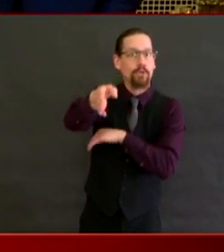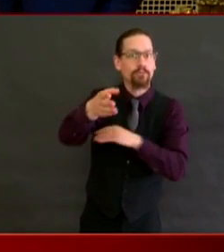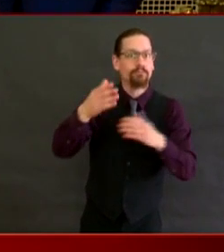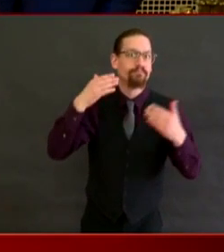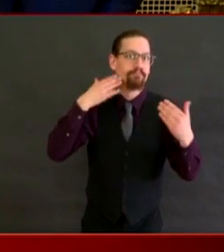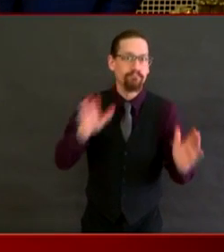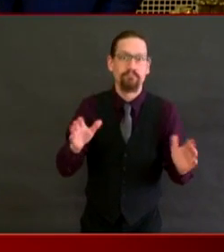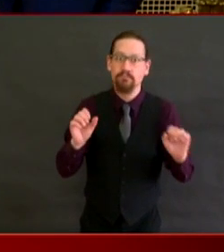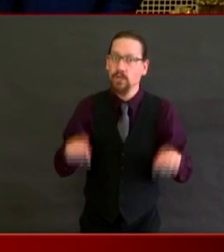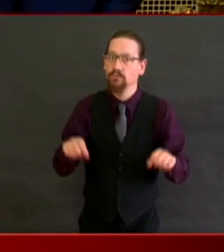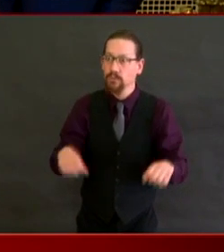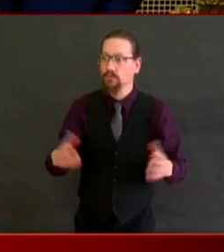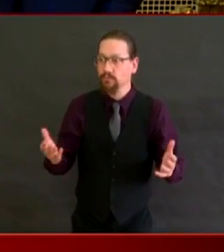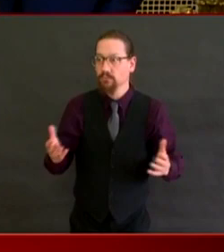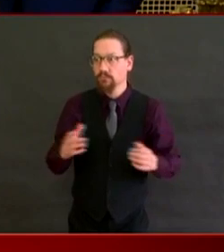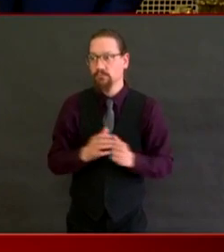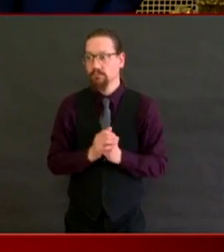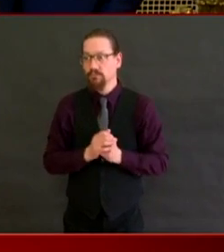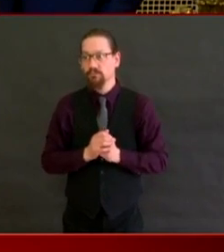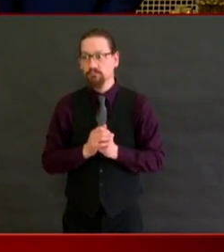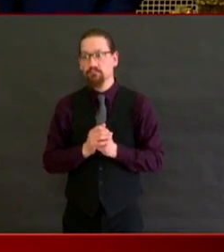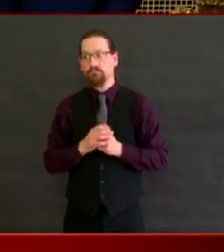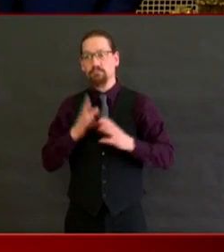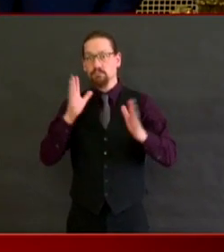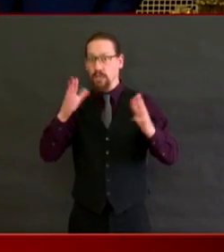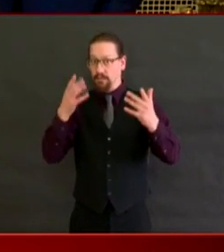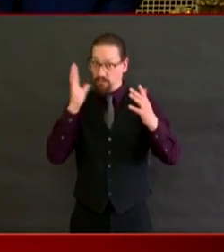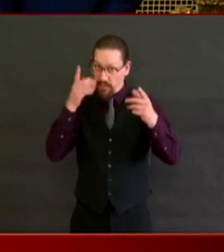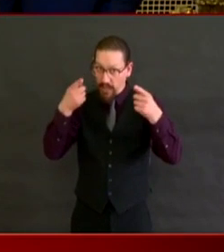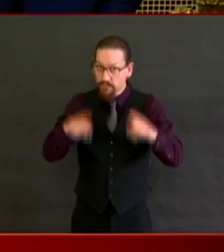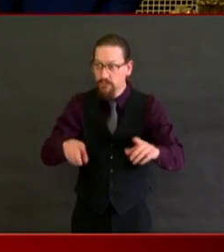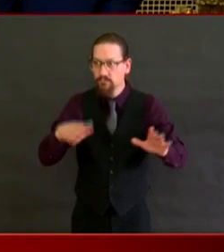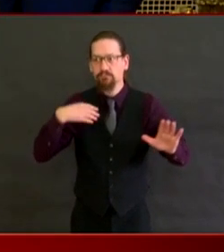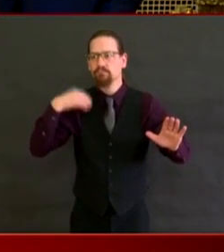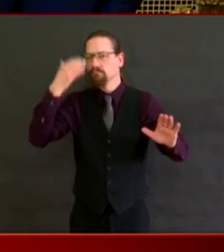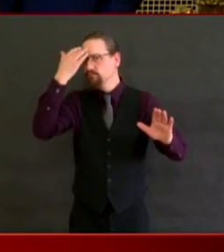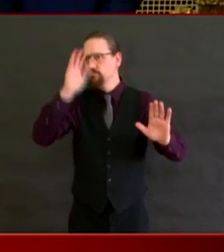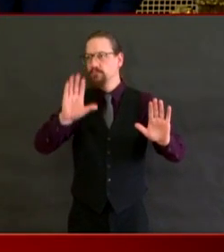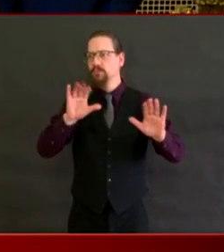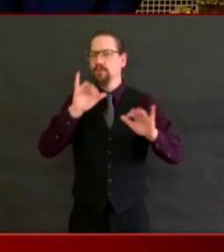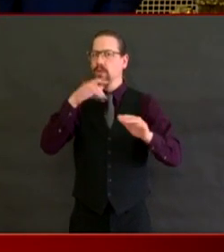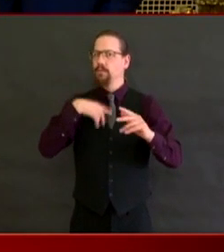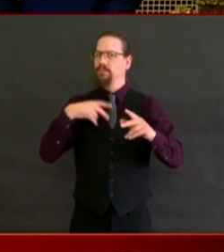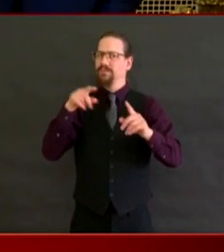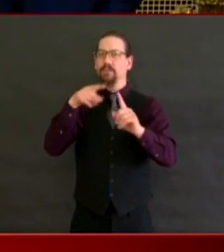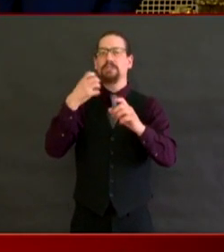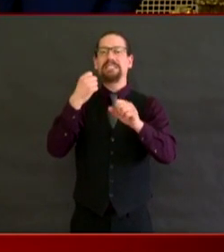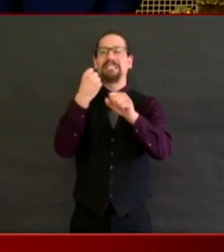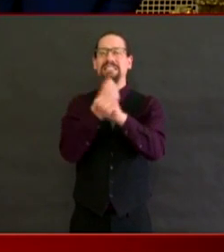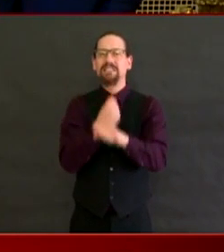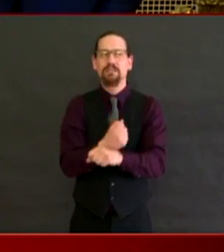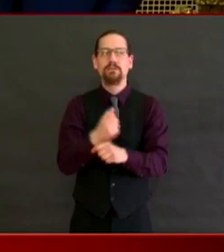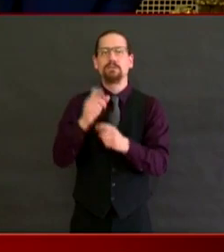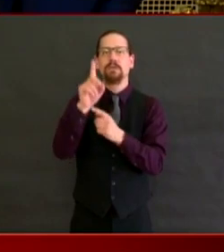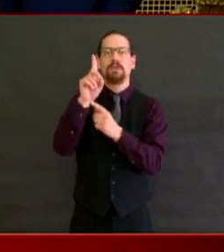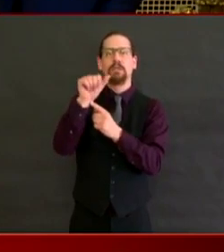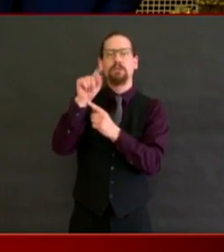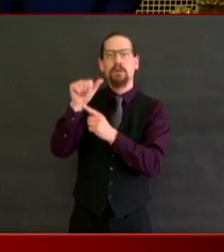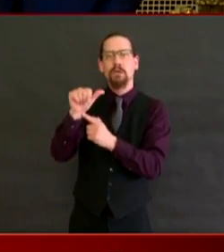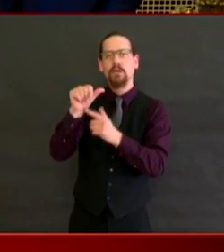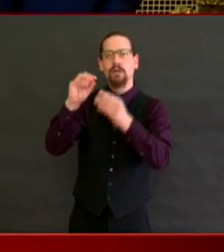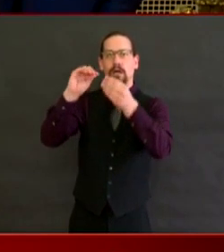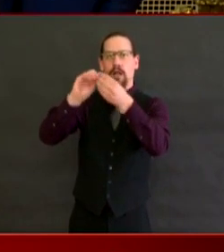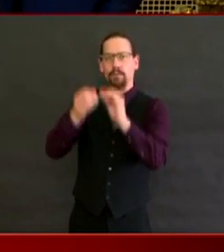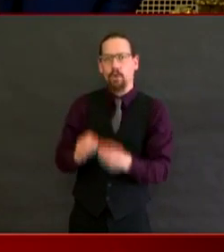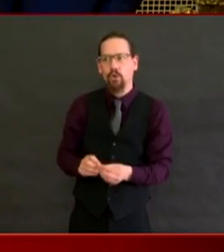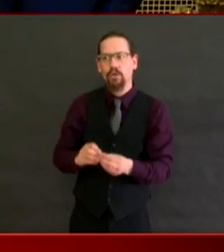I'm not saying we will, although we have models that suggest it might get even quite a bit higher than that. So I'm mentioning this for two